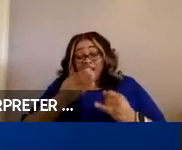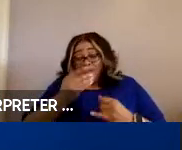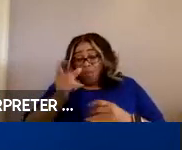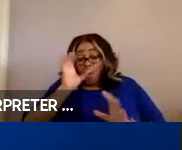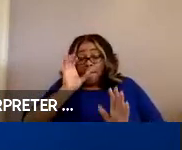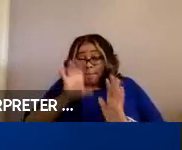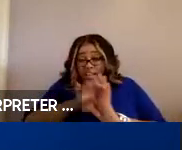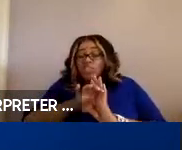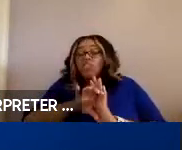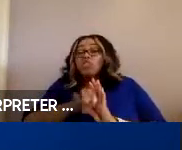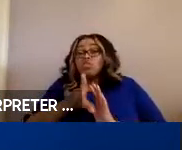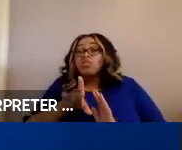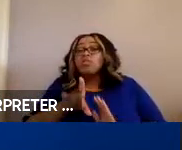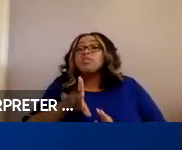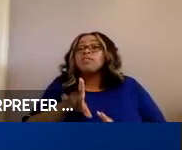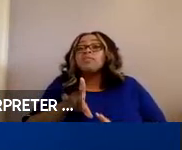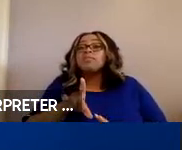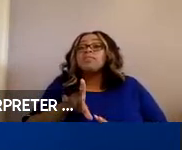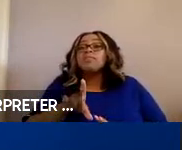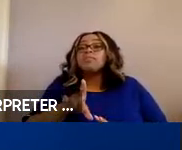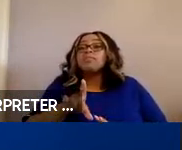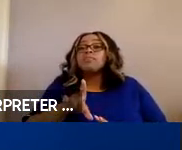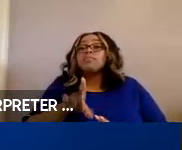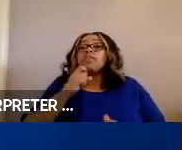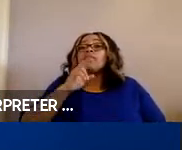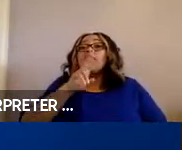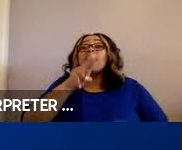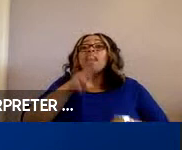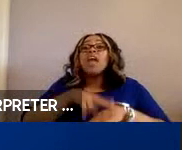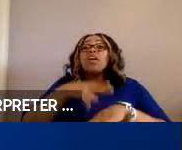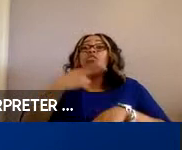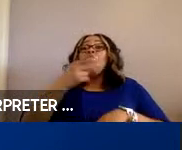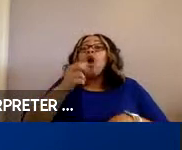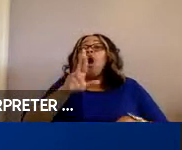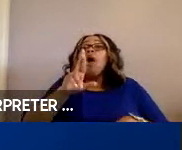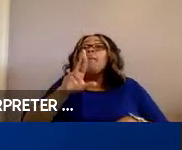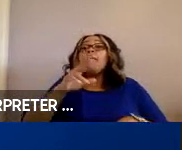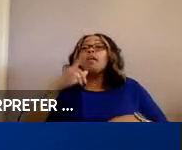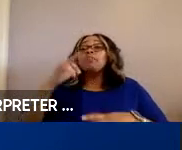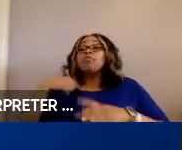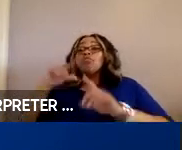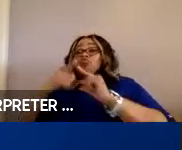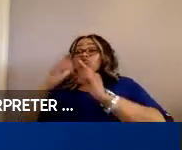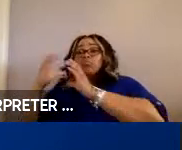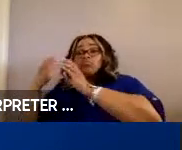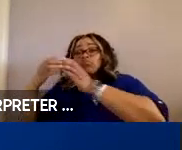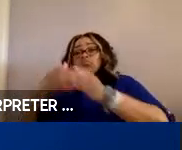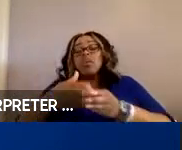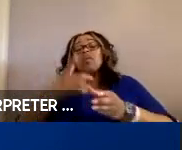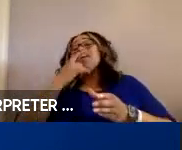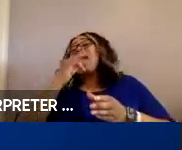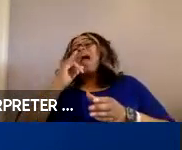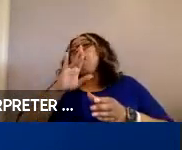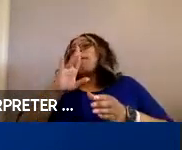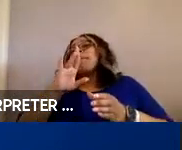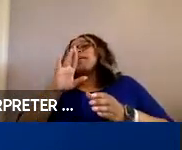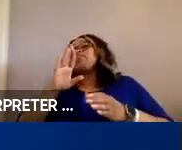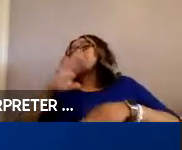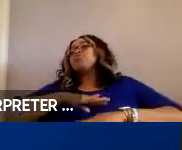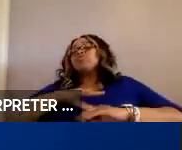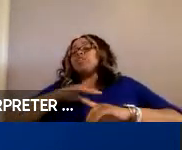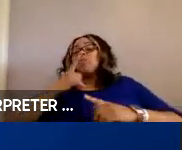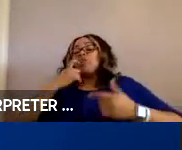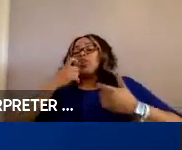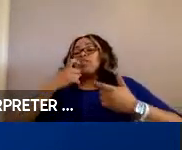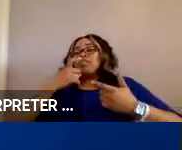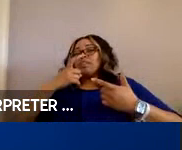pictures, there was on the street at National Harbor, a small group of us went down because due to IRB restrictions, we couldn't take pictures of the riders on